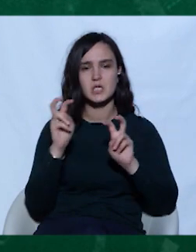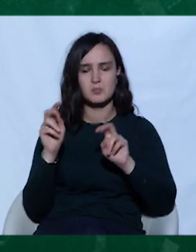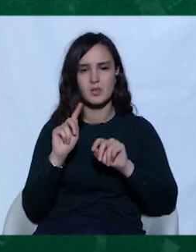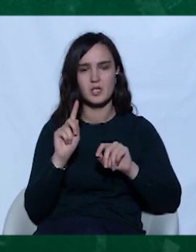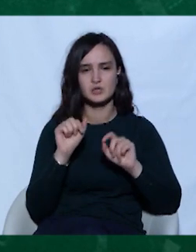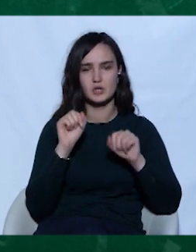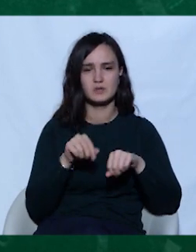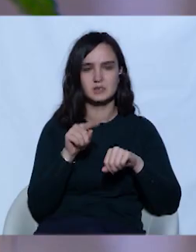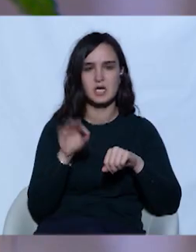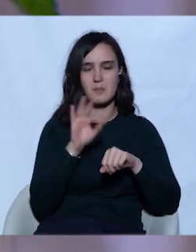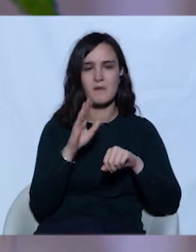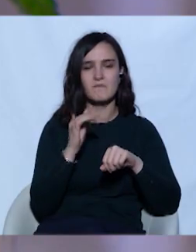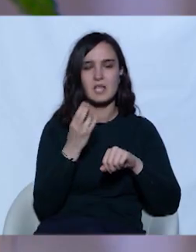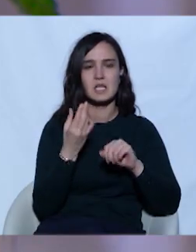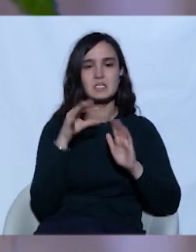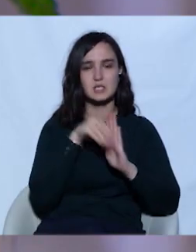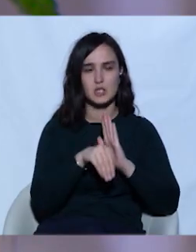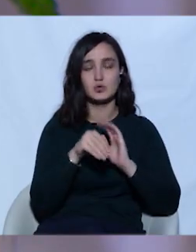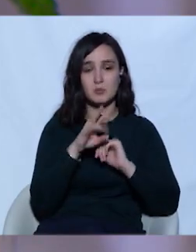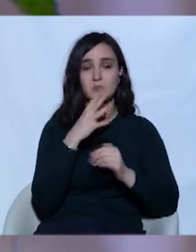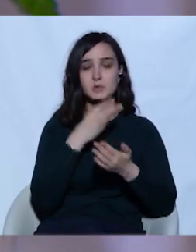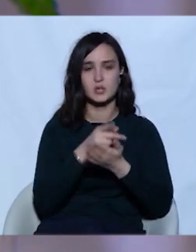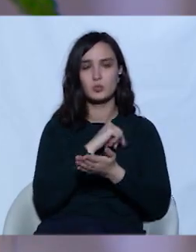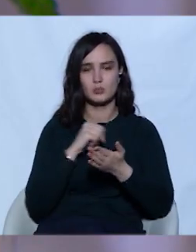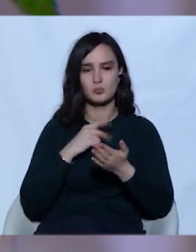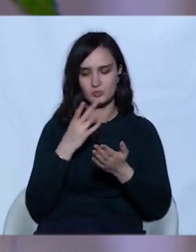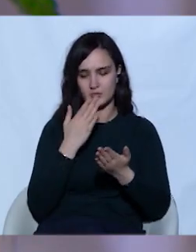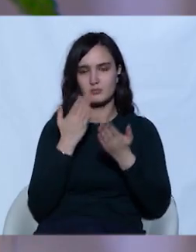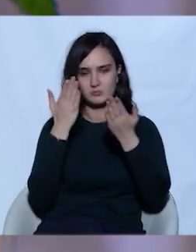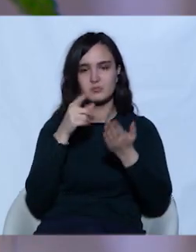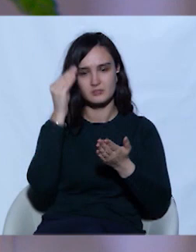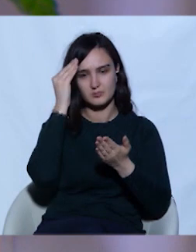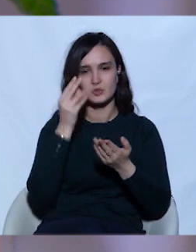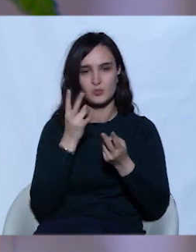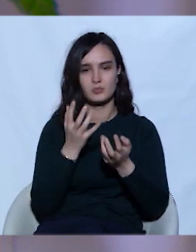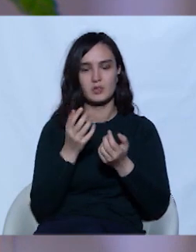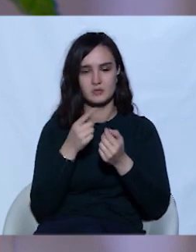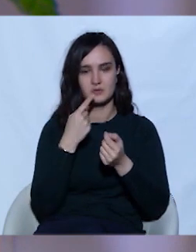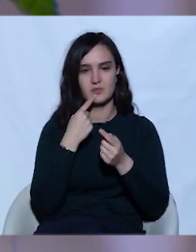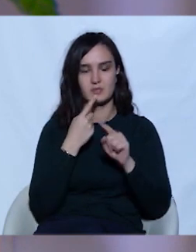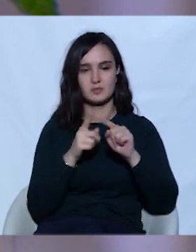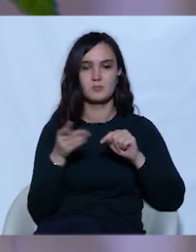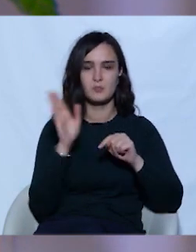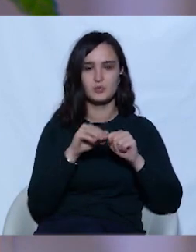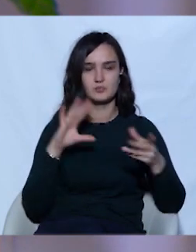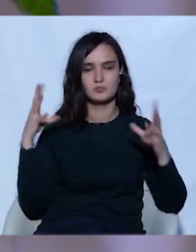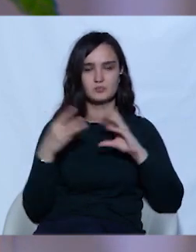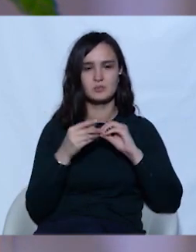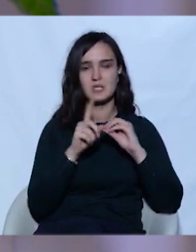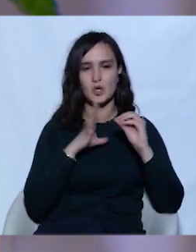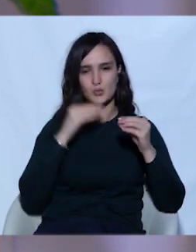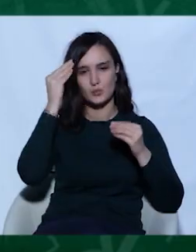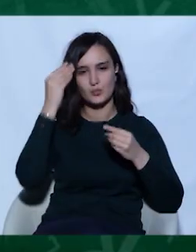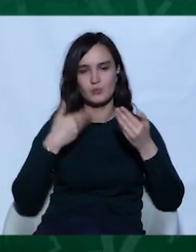at the vocabulary that we chose for you connected to this book. Here are the words once